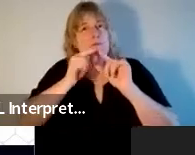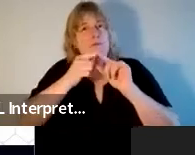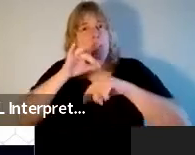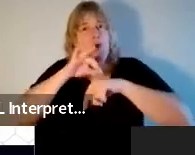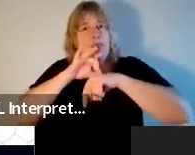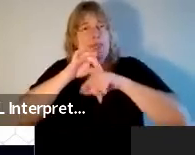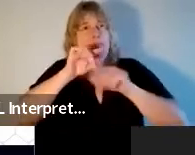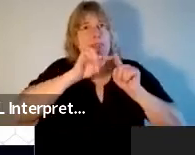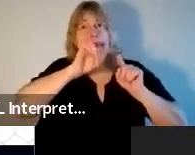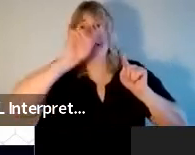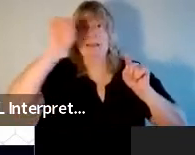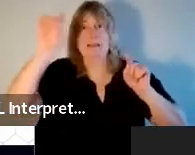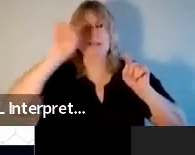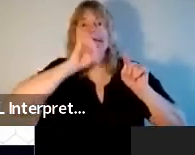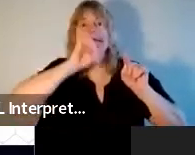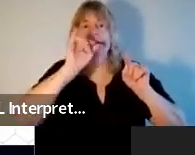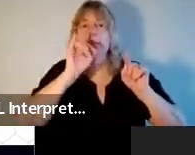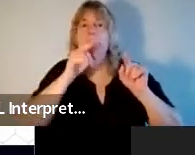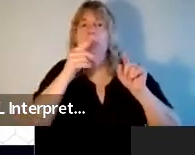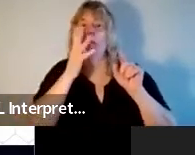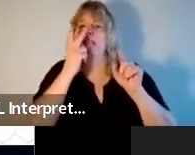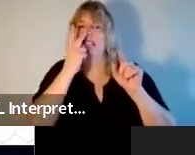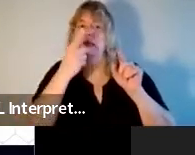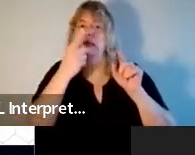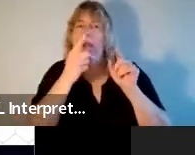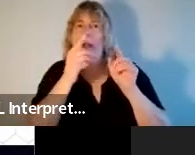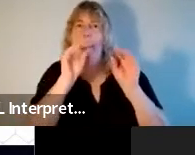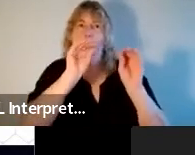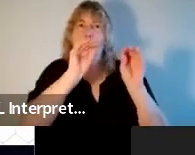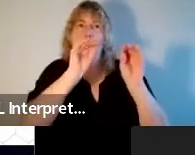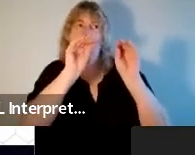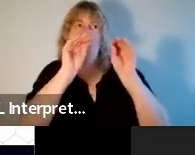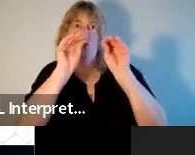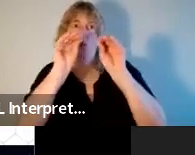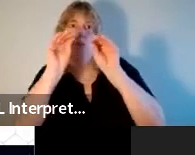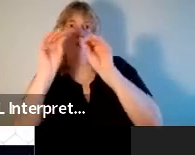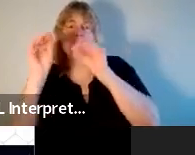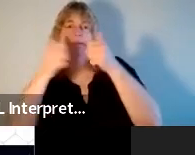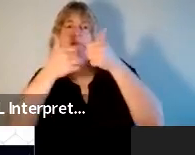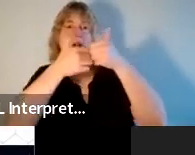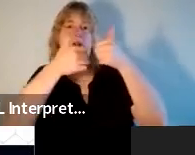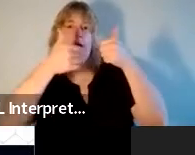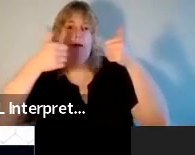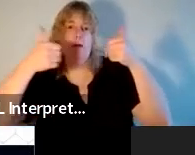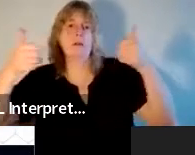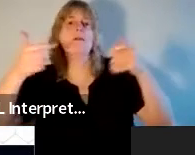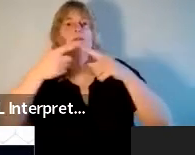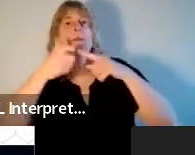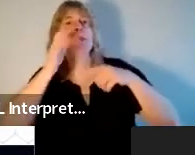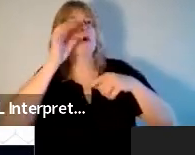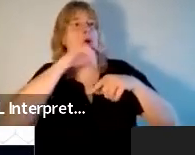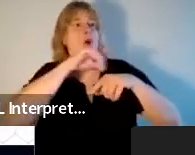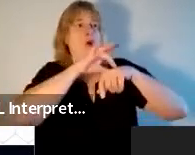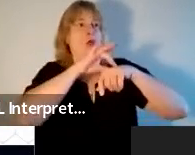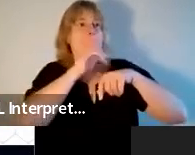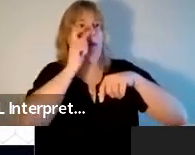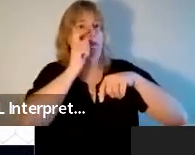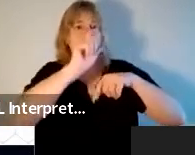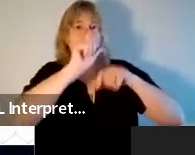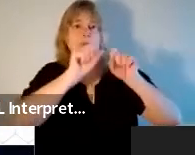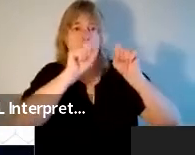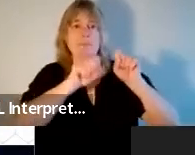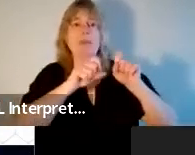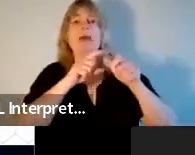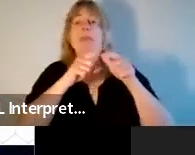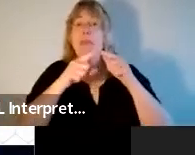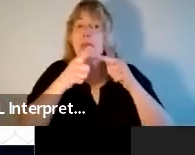spacecraft moving away from the Earth-Moon system. So now some more dramatic things are starting to happen. The sunshade, it's